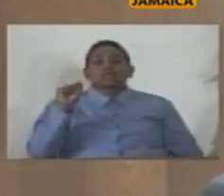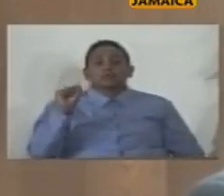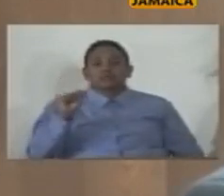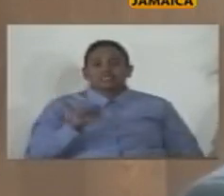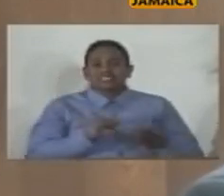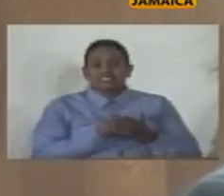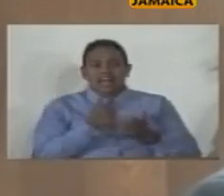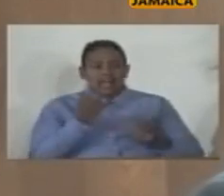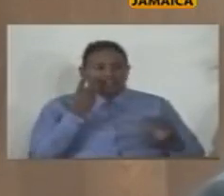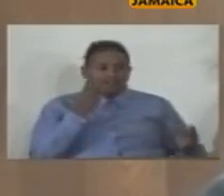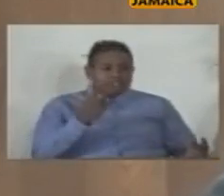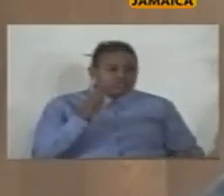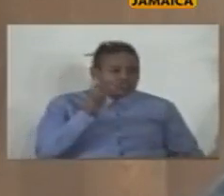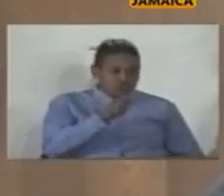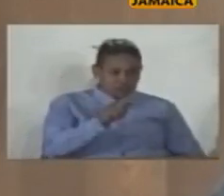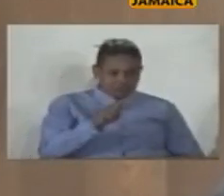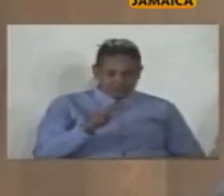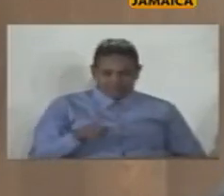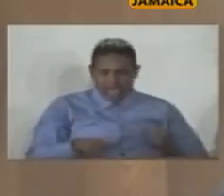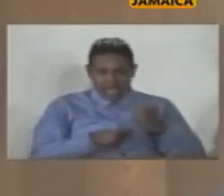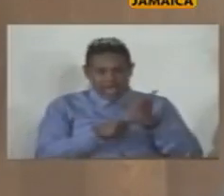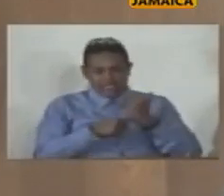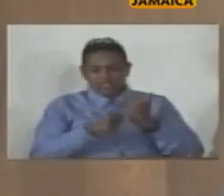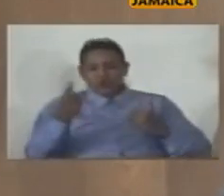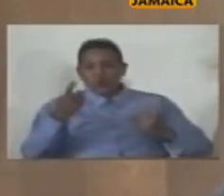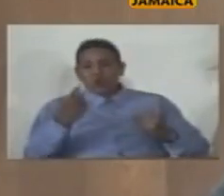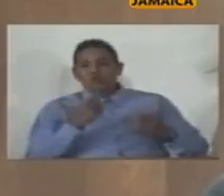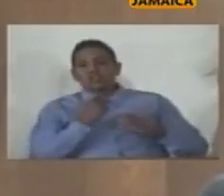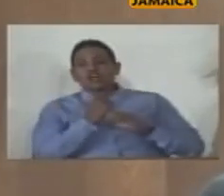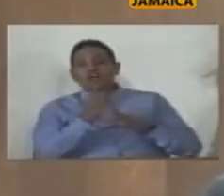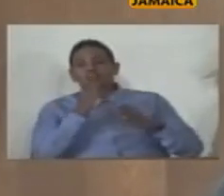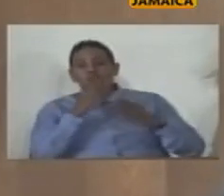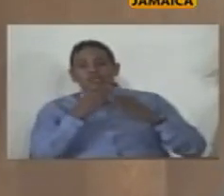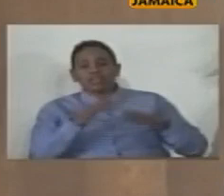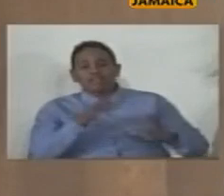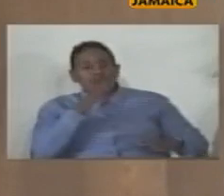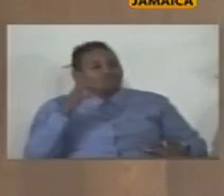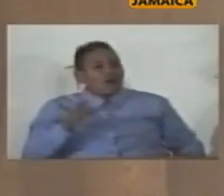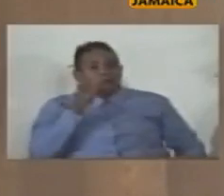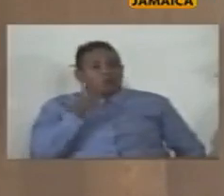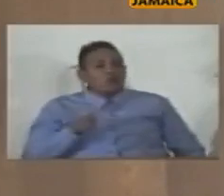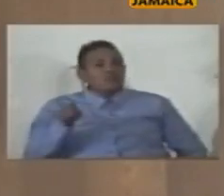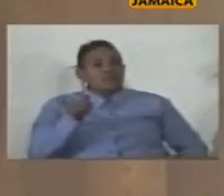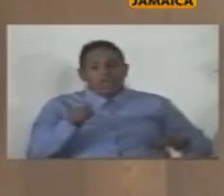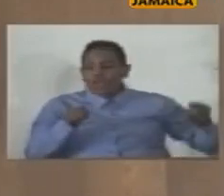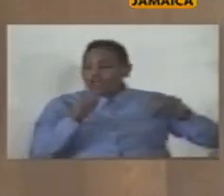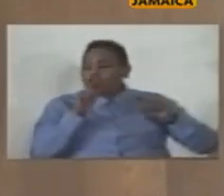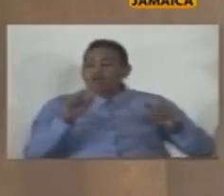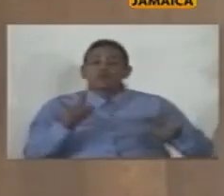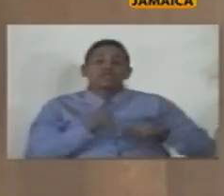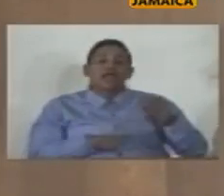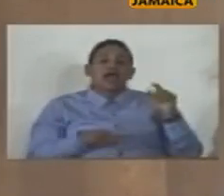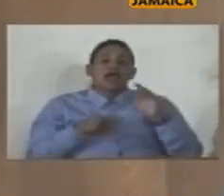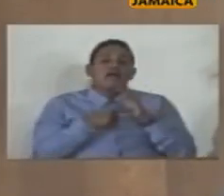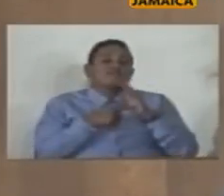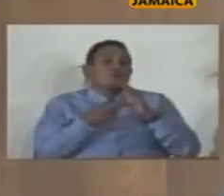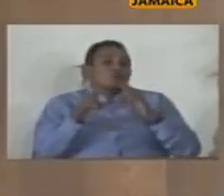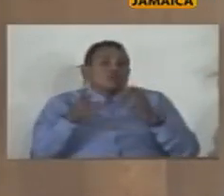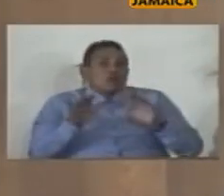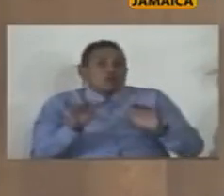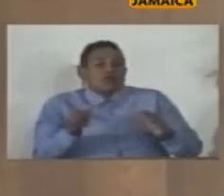to the constituency. It only serves to divide the farmers who are there, and we can ill afford that at this